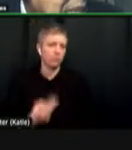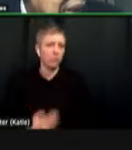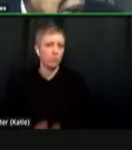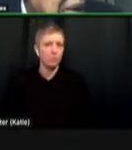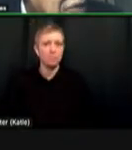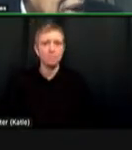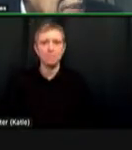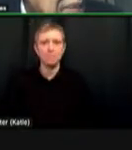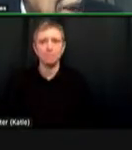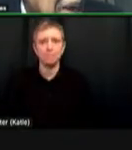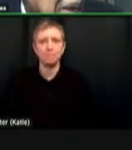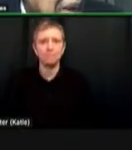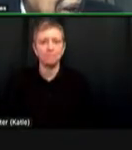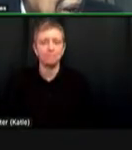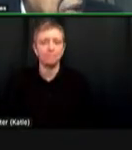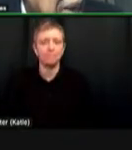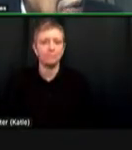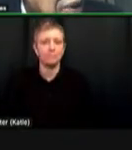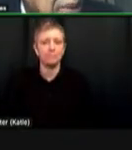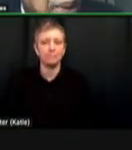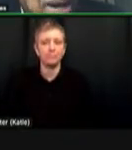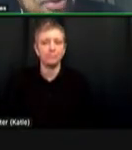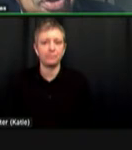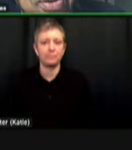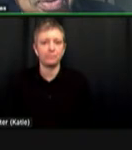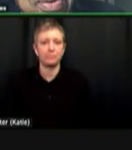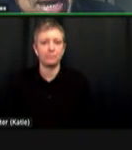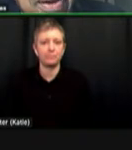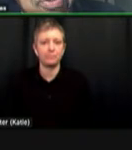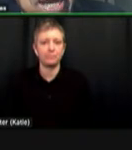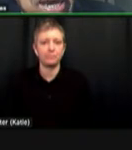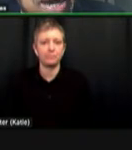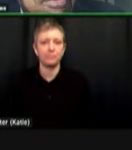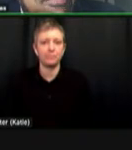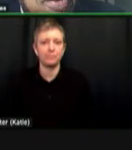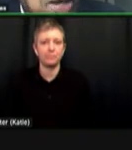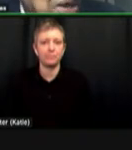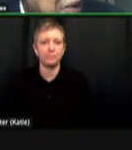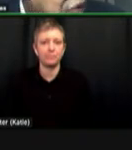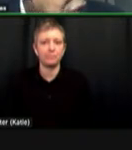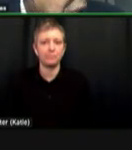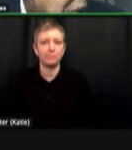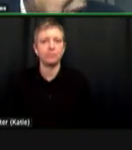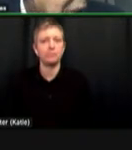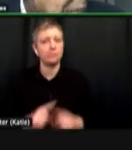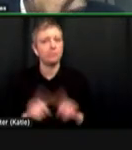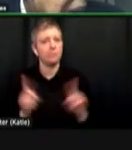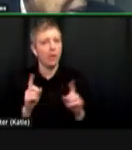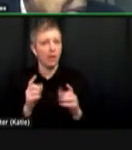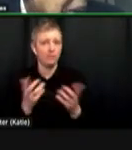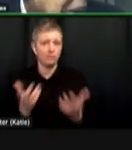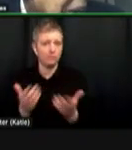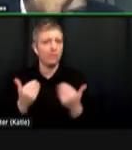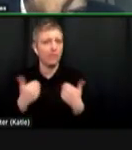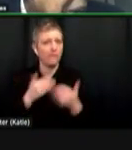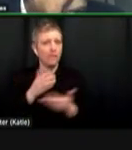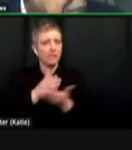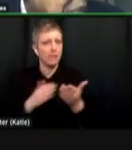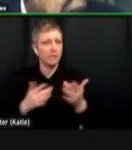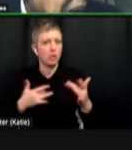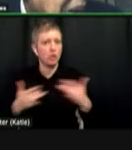But there are some areas of the policy that we have concern about